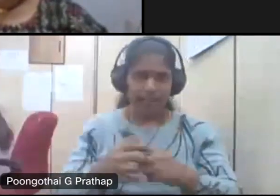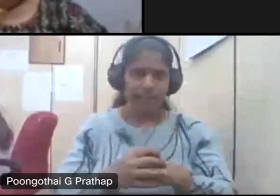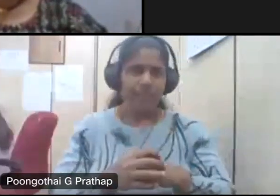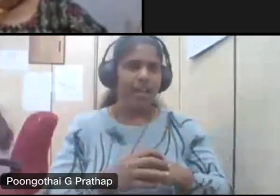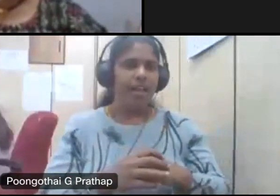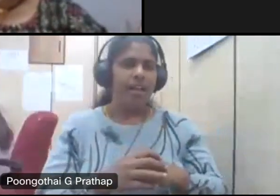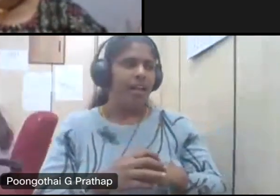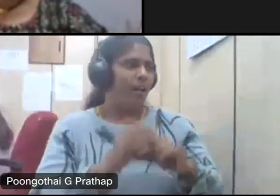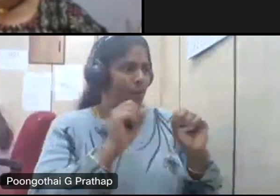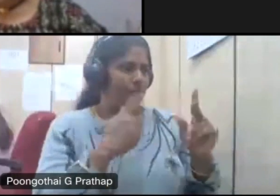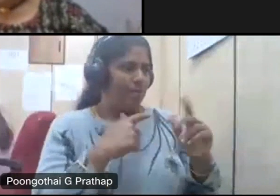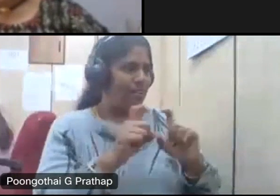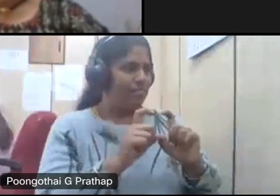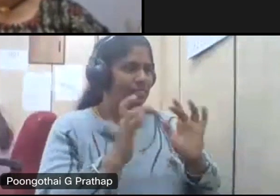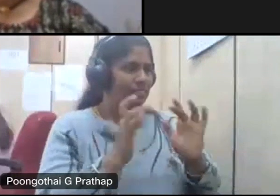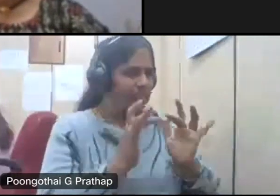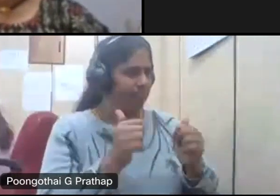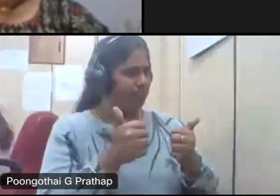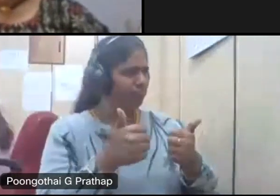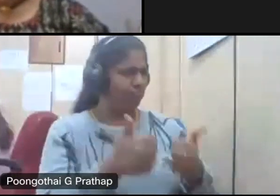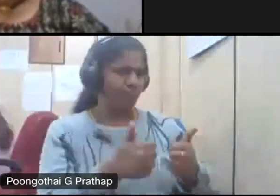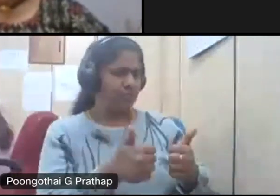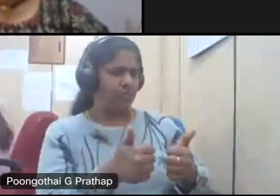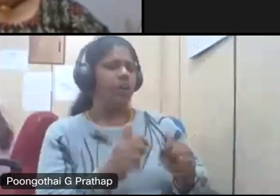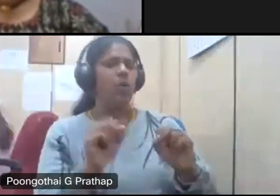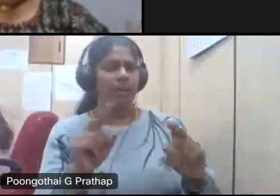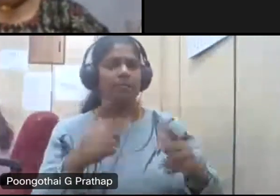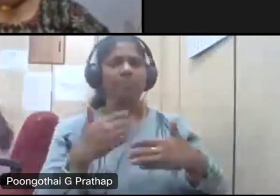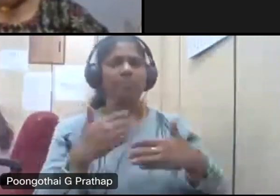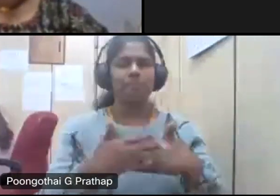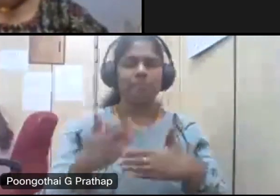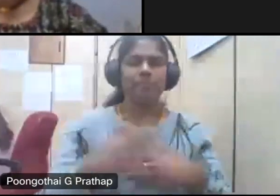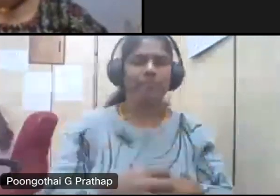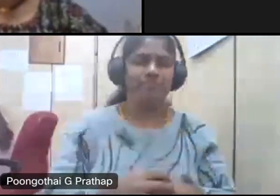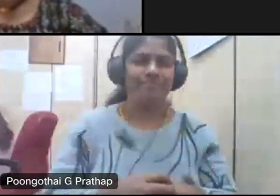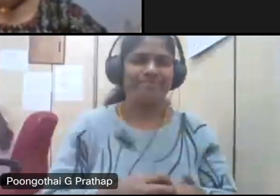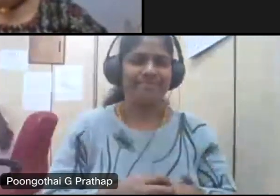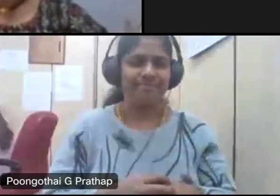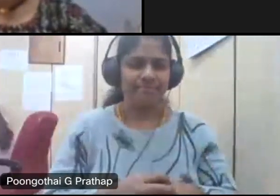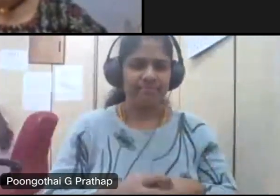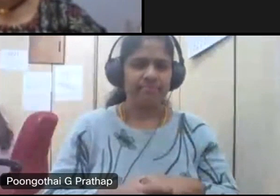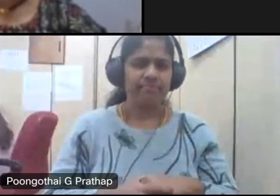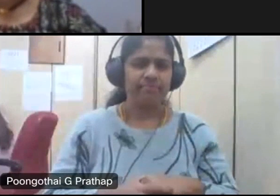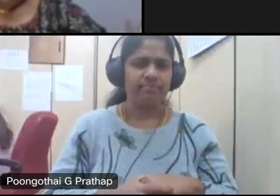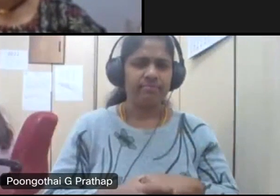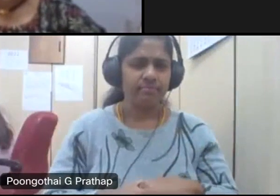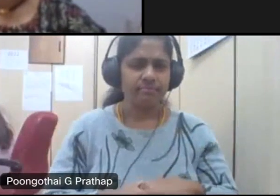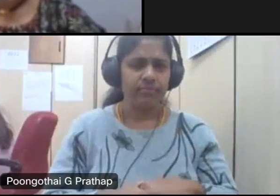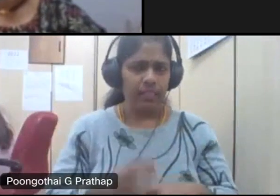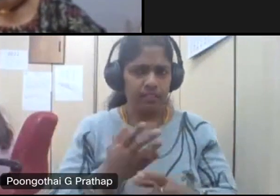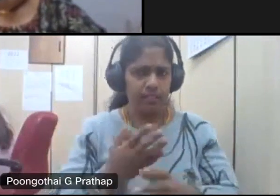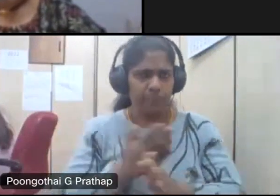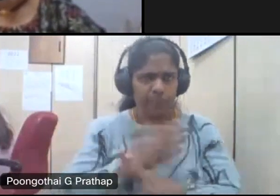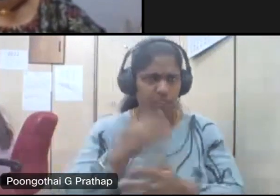shows full signal. Right, ma'am. Okay, should I repeat the last part or should I go ahead